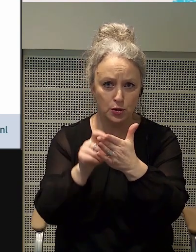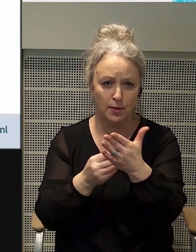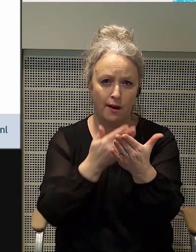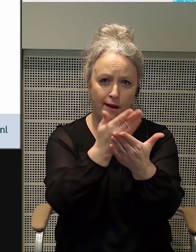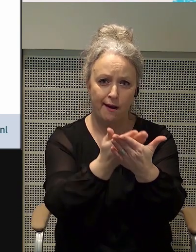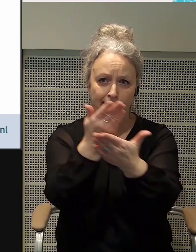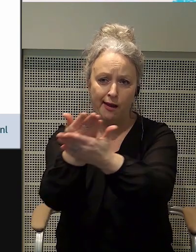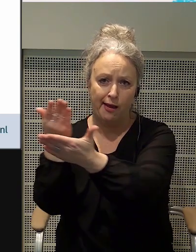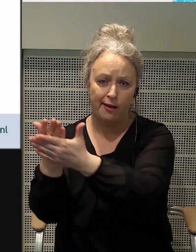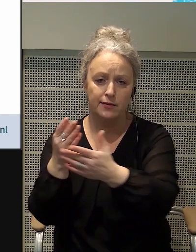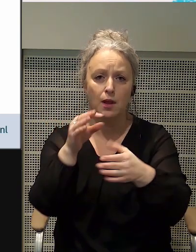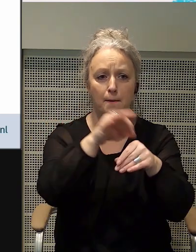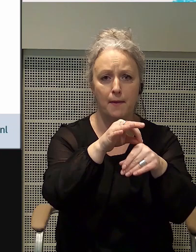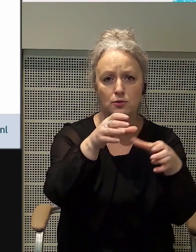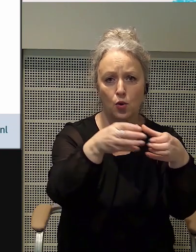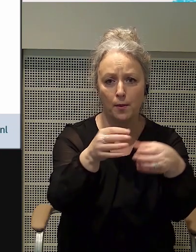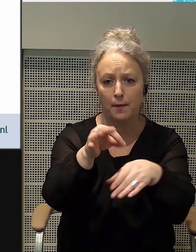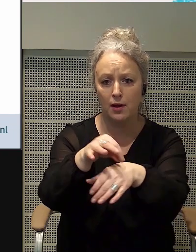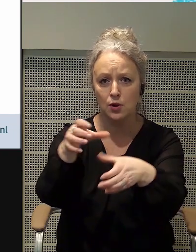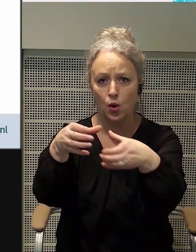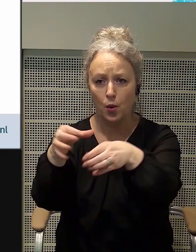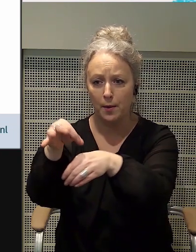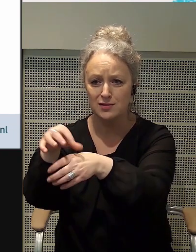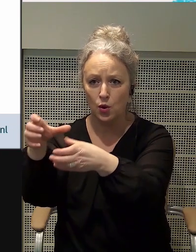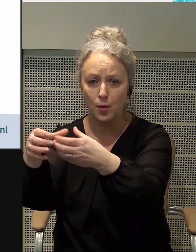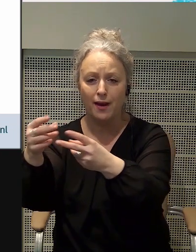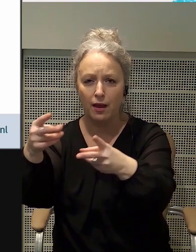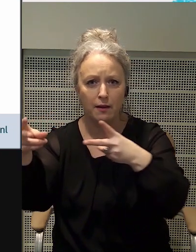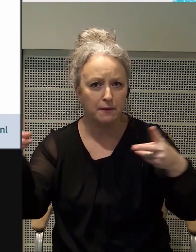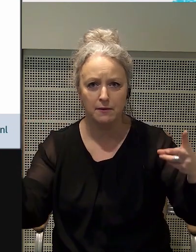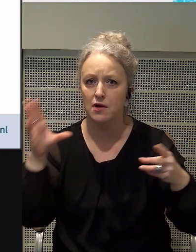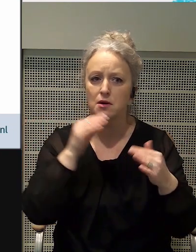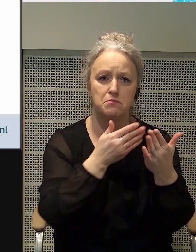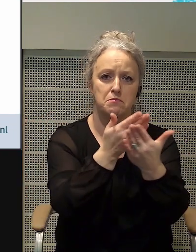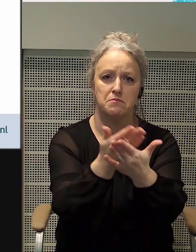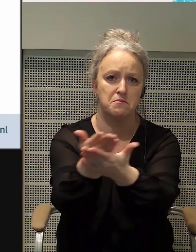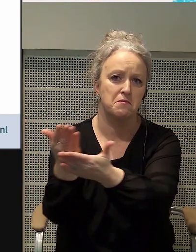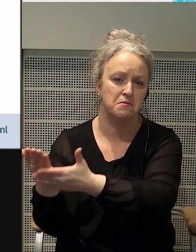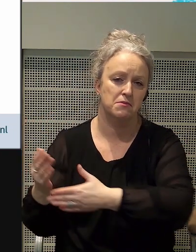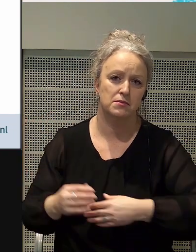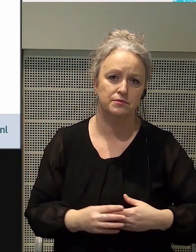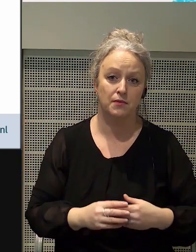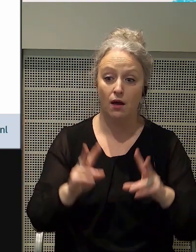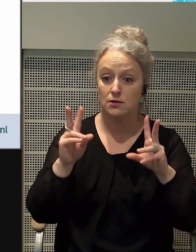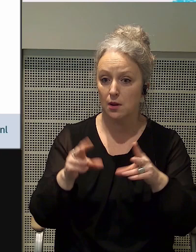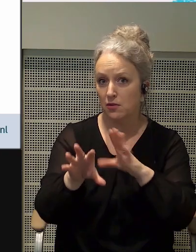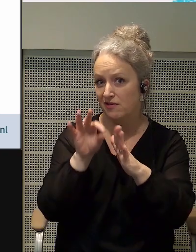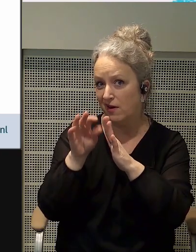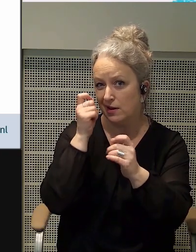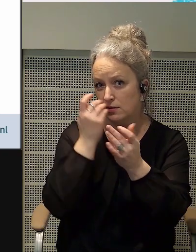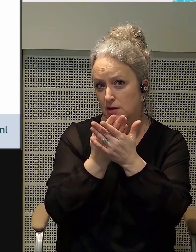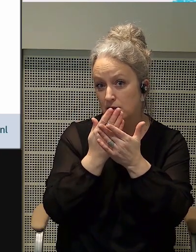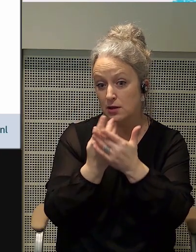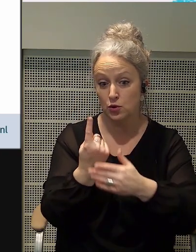series is not relevant for you, you don't have to do 7 more boring questions that do not pertain to you. And it